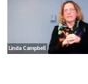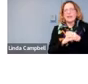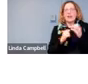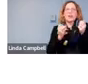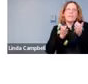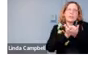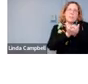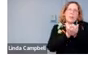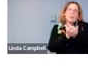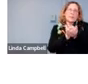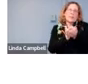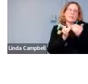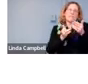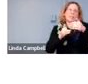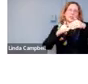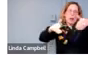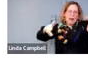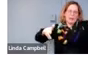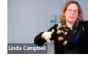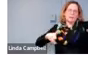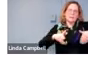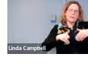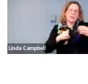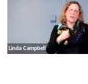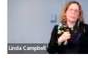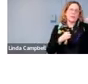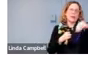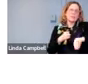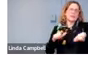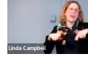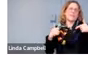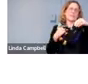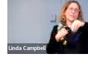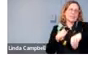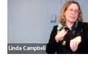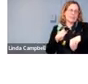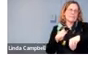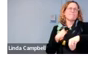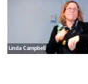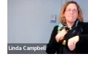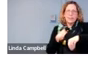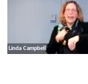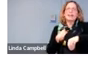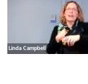or sport fishing tournaments. There's a lot of boats have live fish wells.